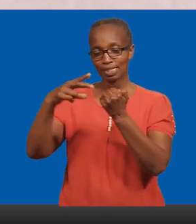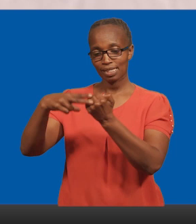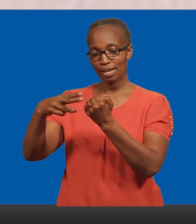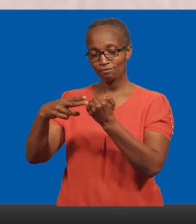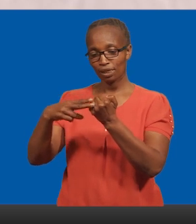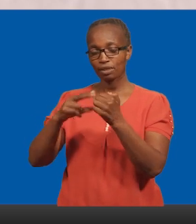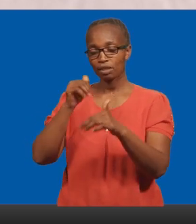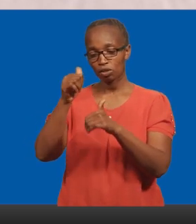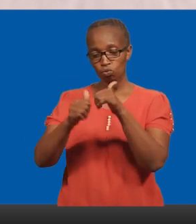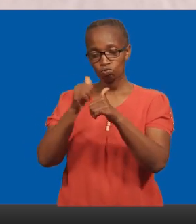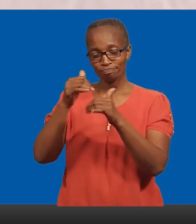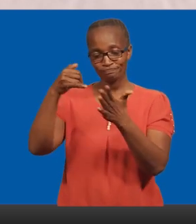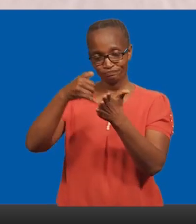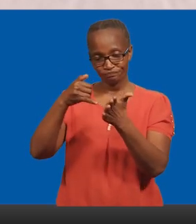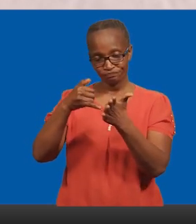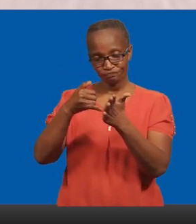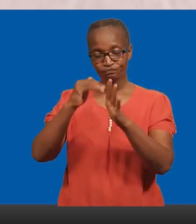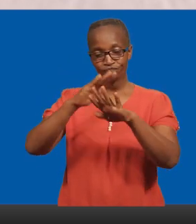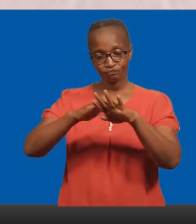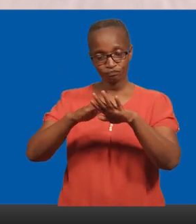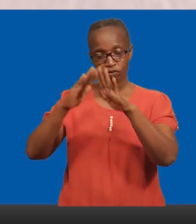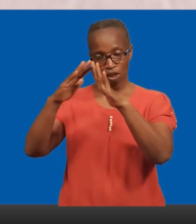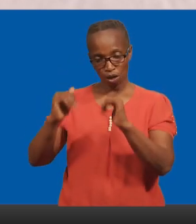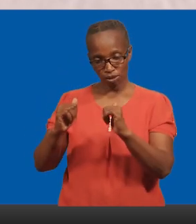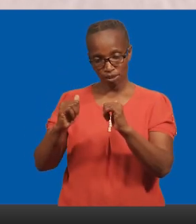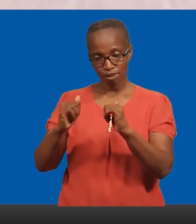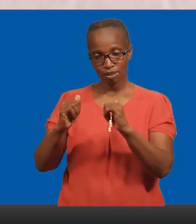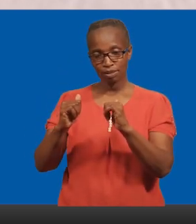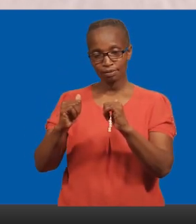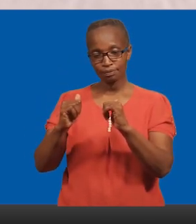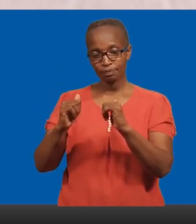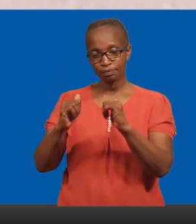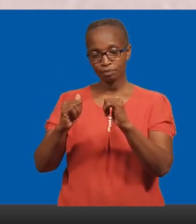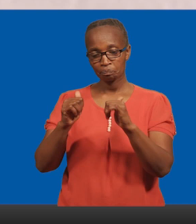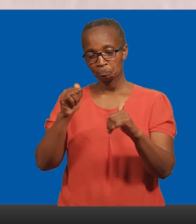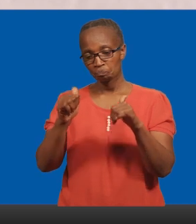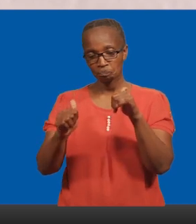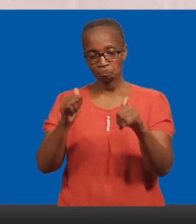48,367, and that comprises affordable housing units, which